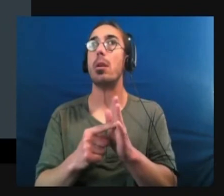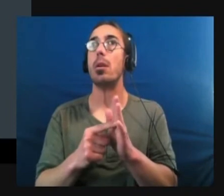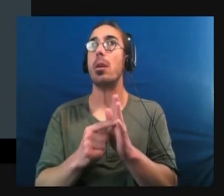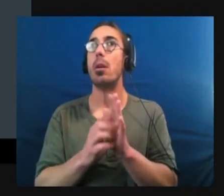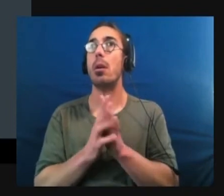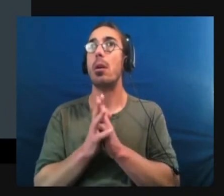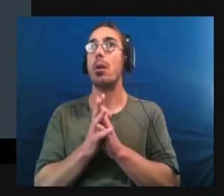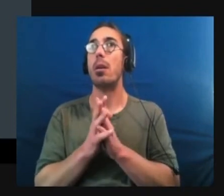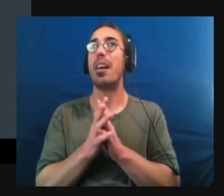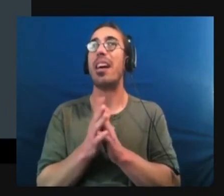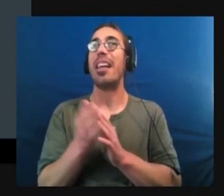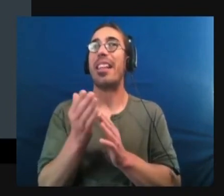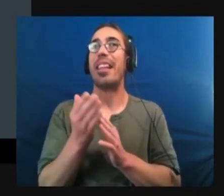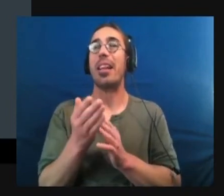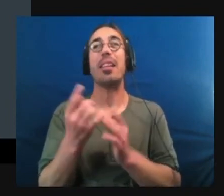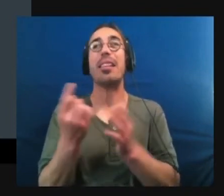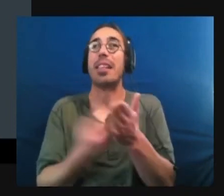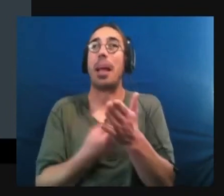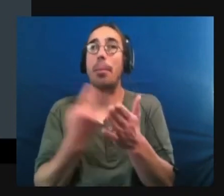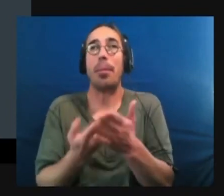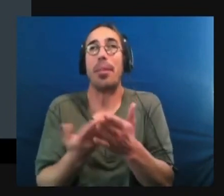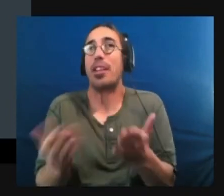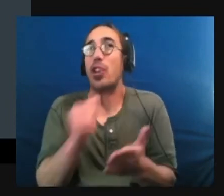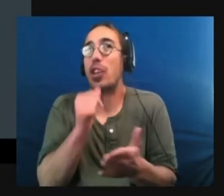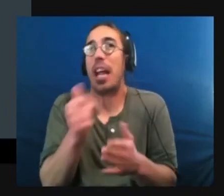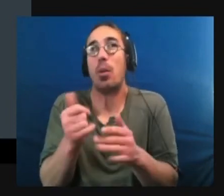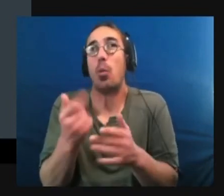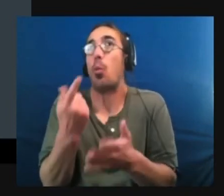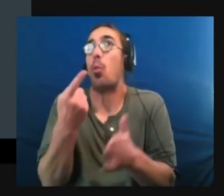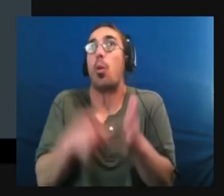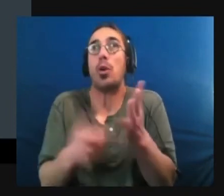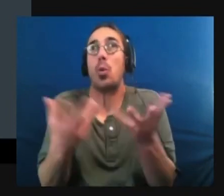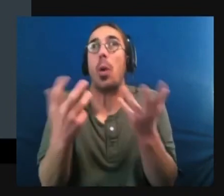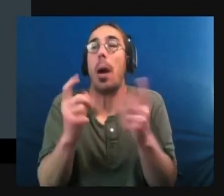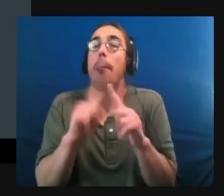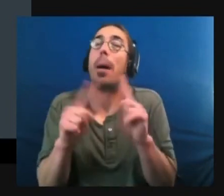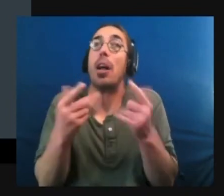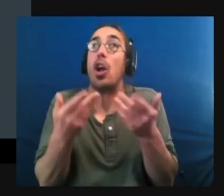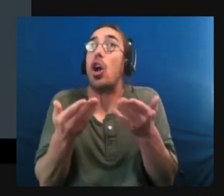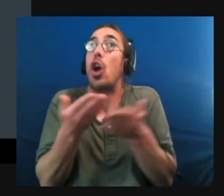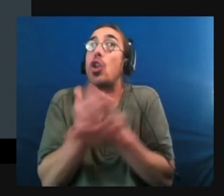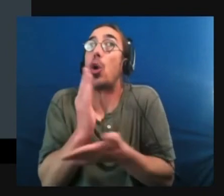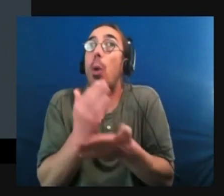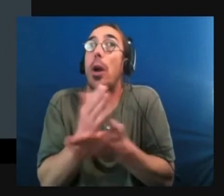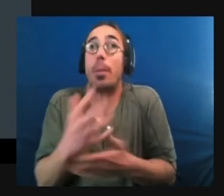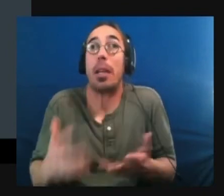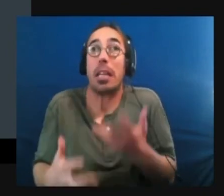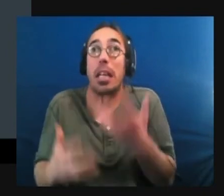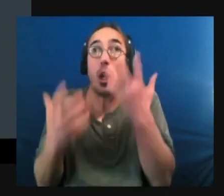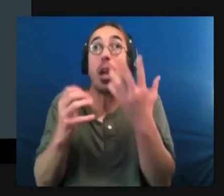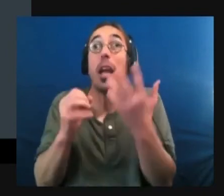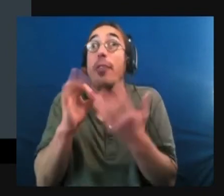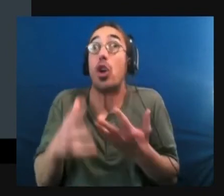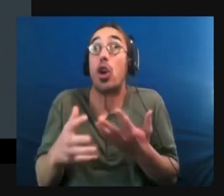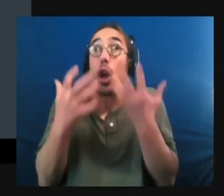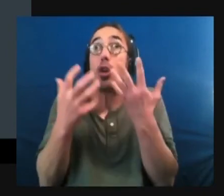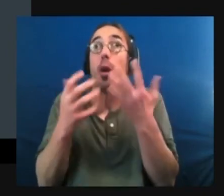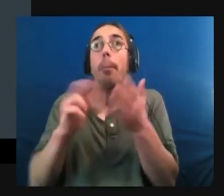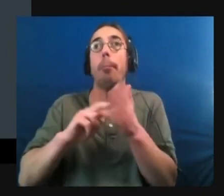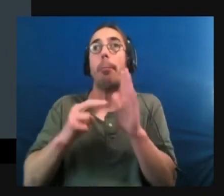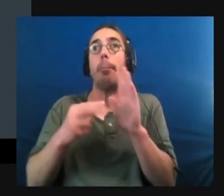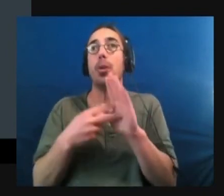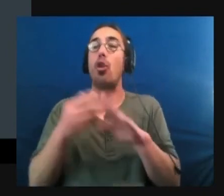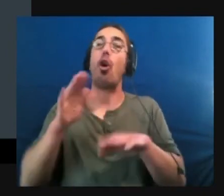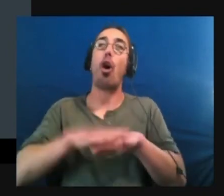things are not what you want them to be. And it's really okay to be angry about that, because if you're angry about it, then you're on the road